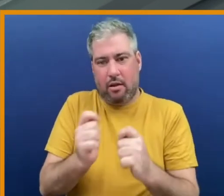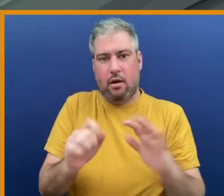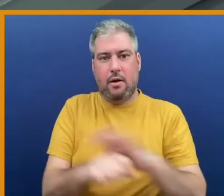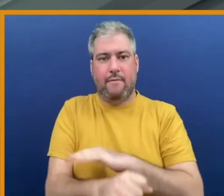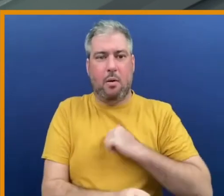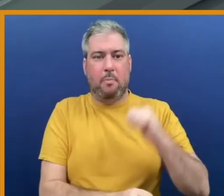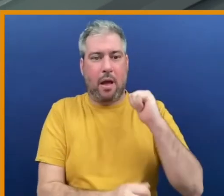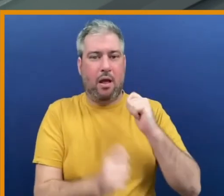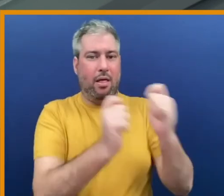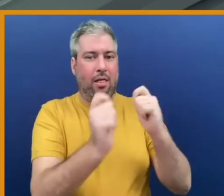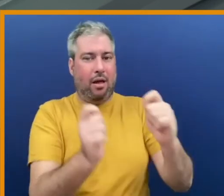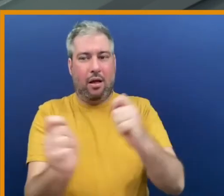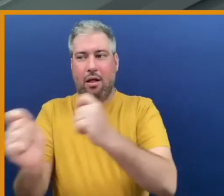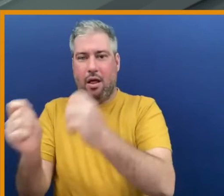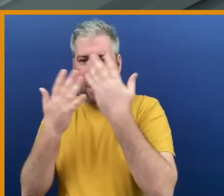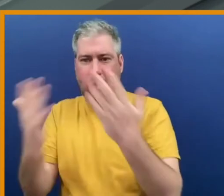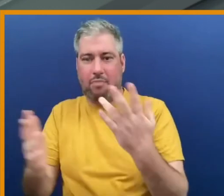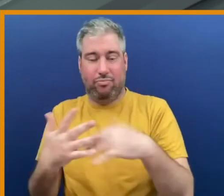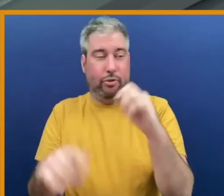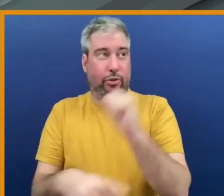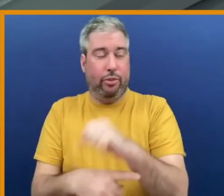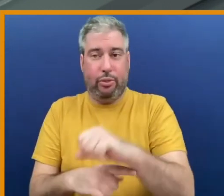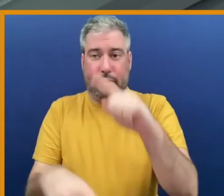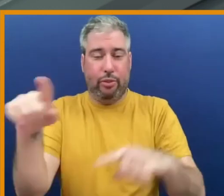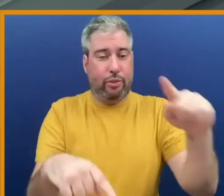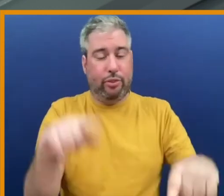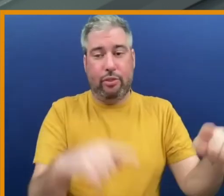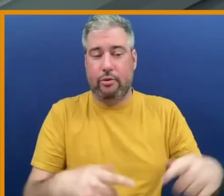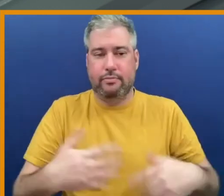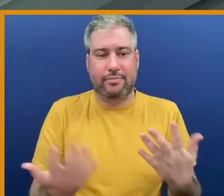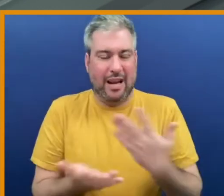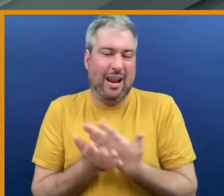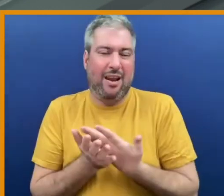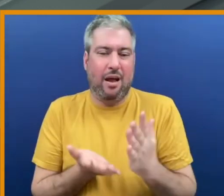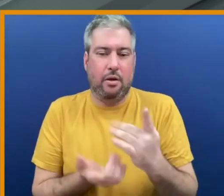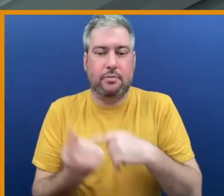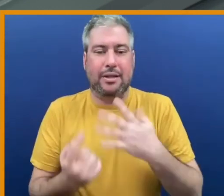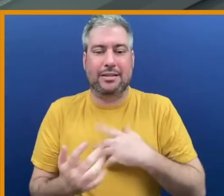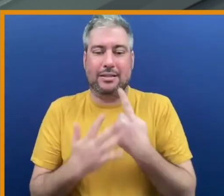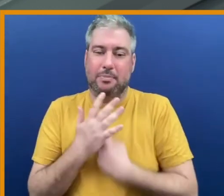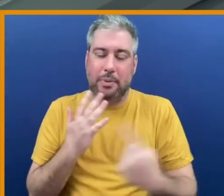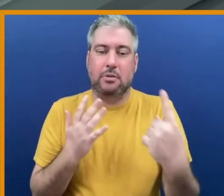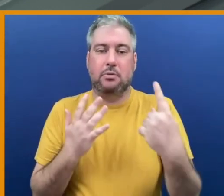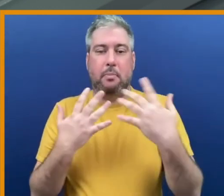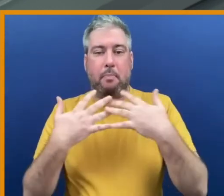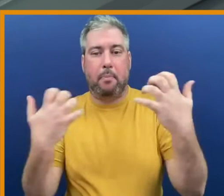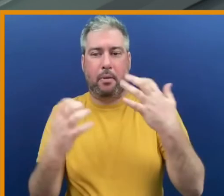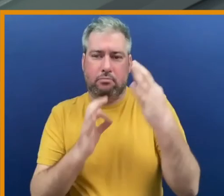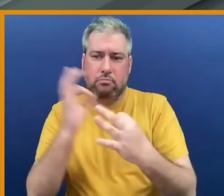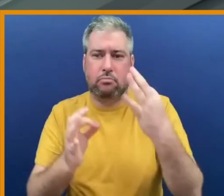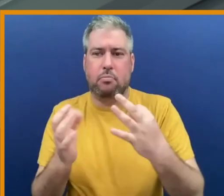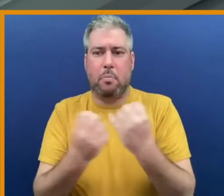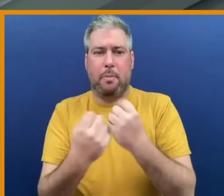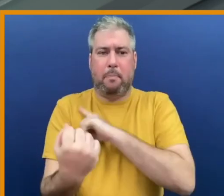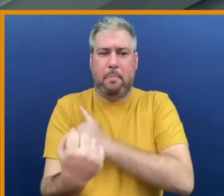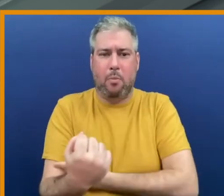public inquiry with the powers and the resources to get to the bottom of the sleaze scandal, including the power to summon witnesses and